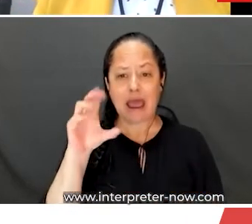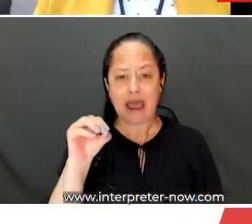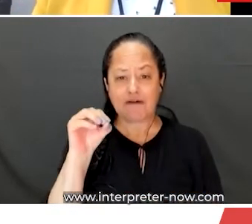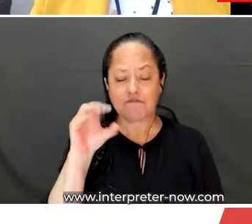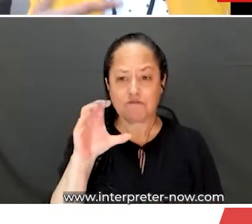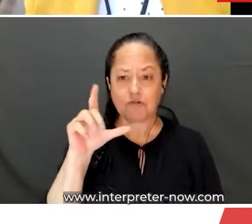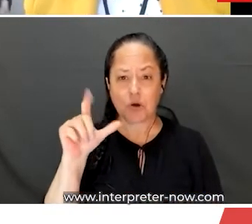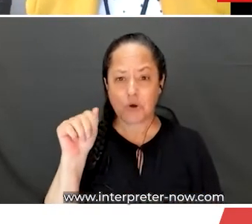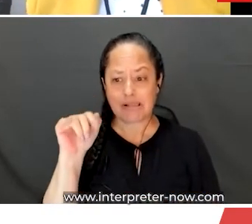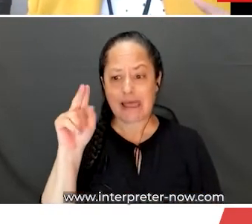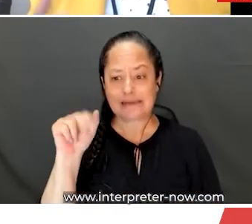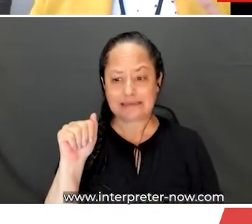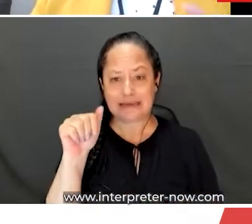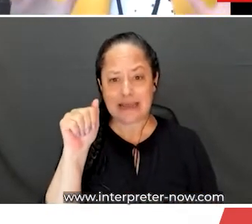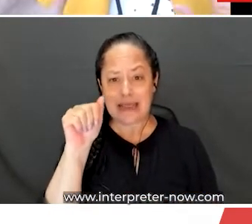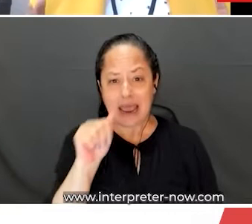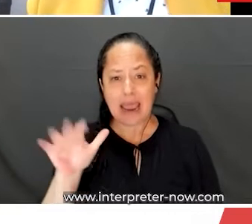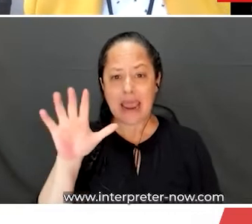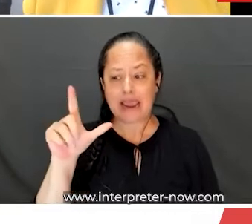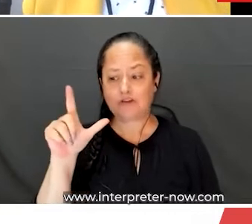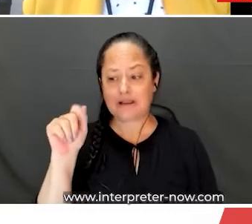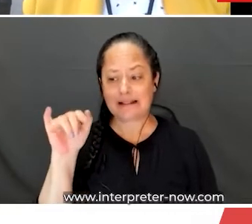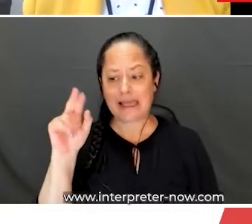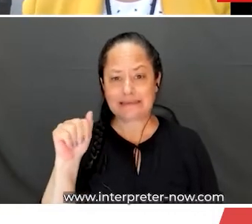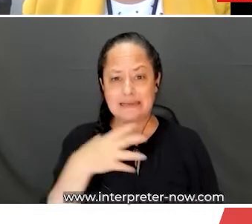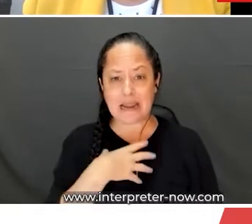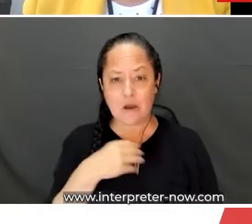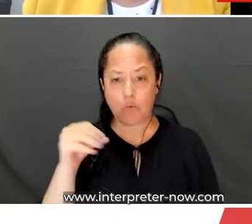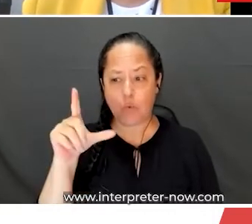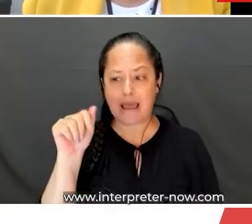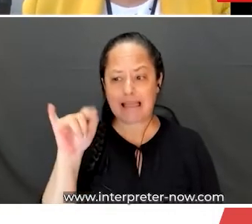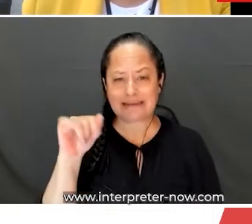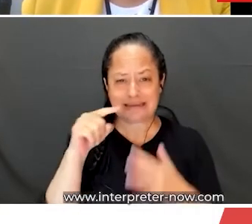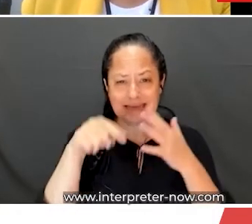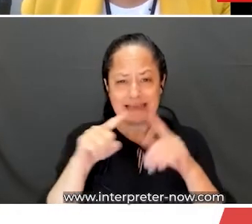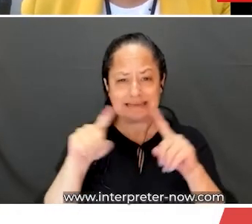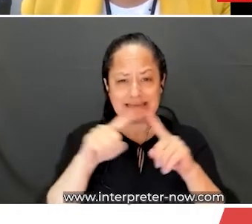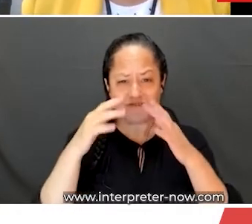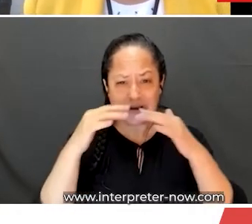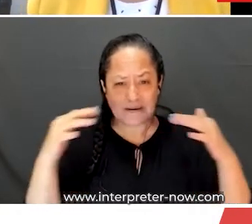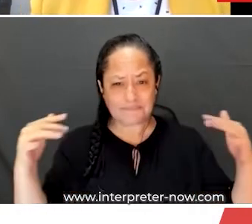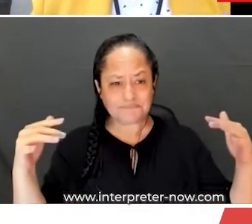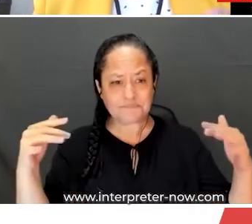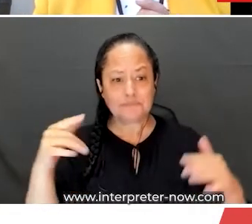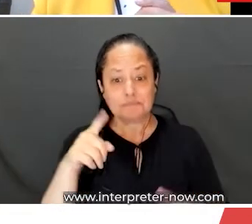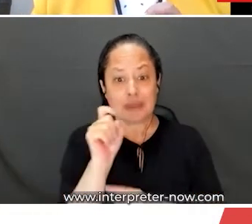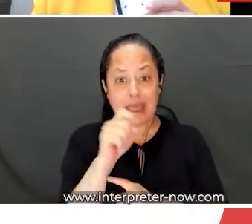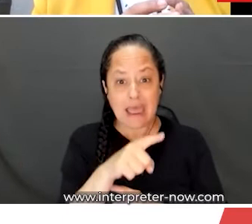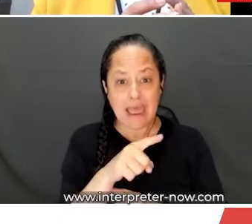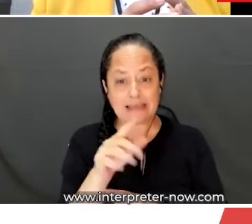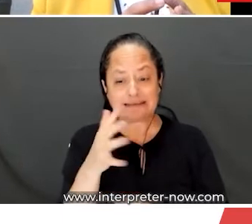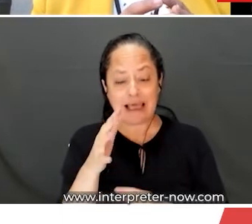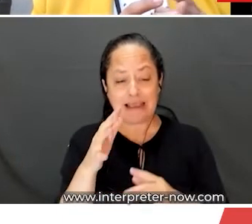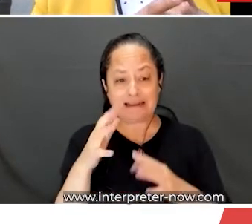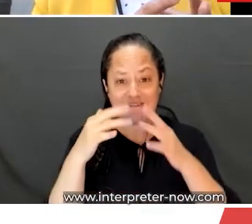Latina, white Latina, Mexi Latina. I mean, there's just so many different things. And so when people ask, isn't it kind of